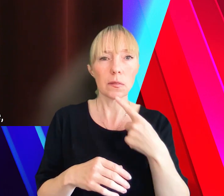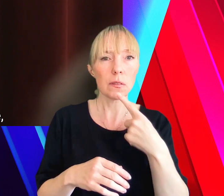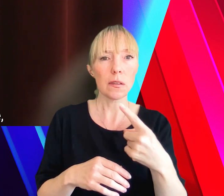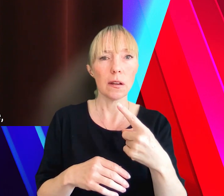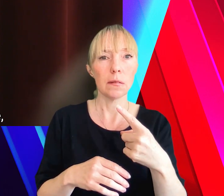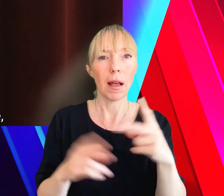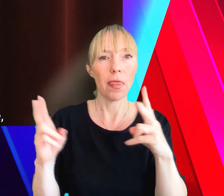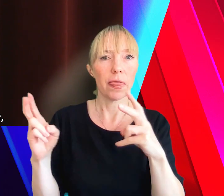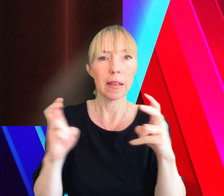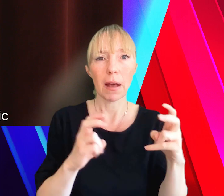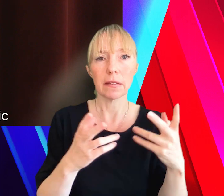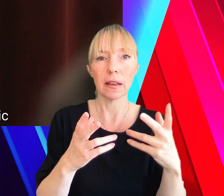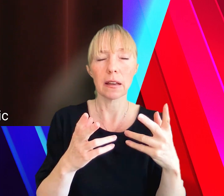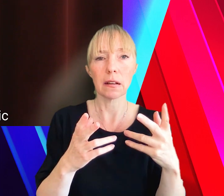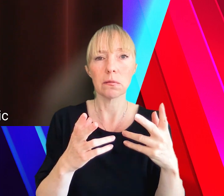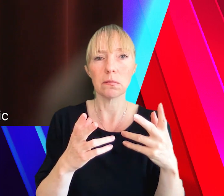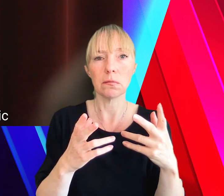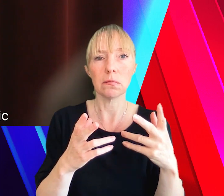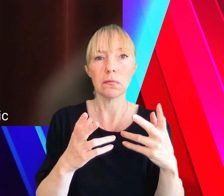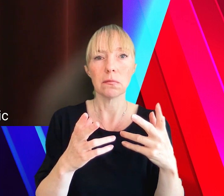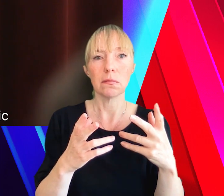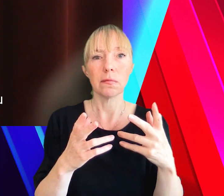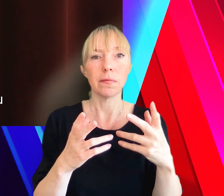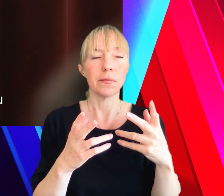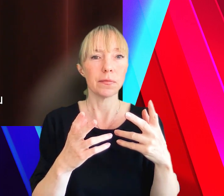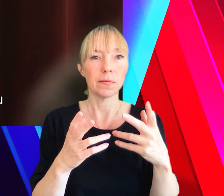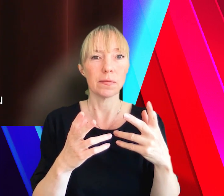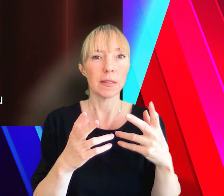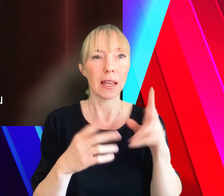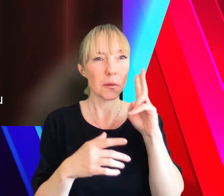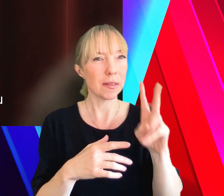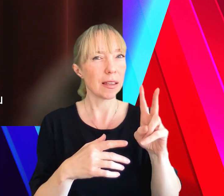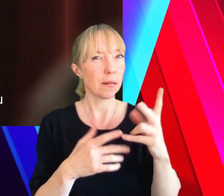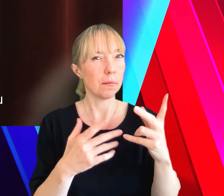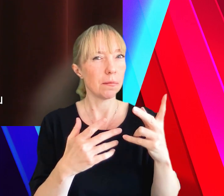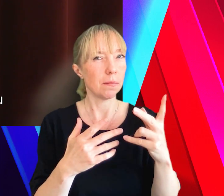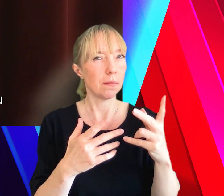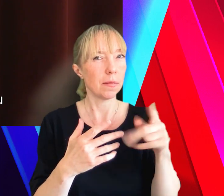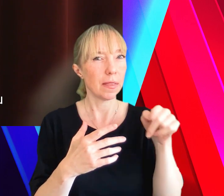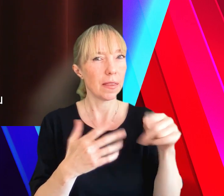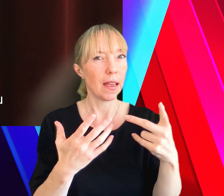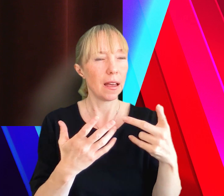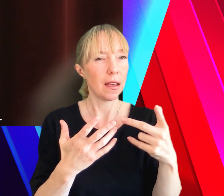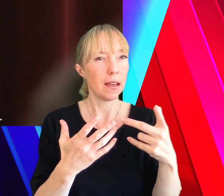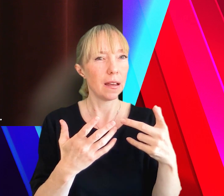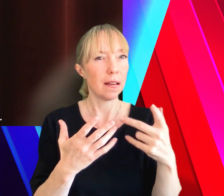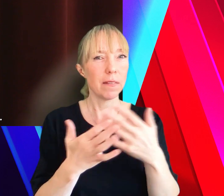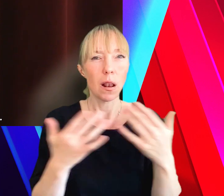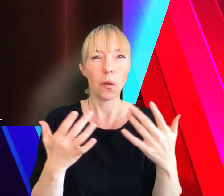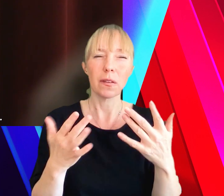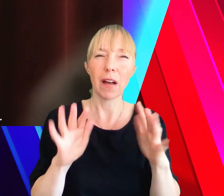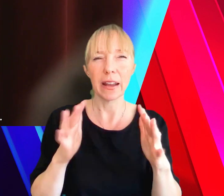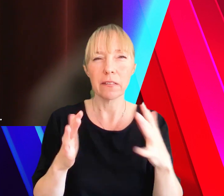like what you're saying about that thematic, that good for you moment where you see them with someone else. There's been quite a